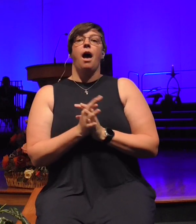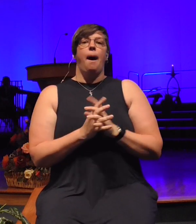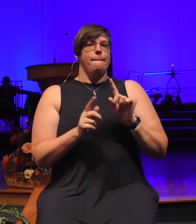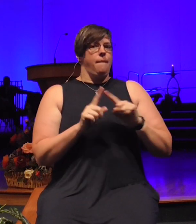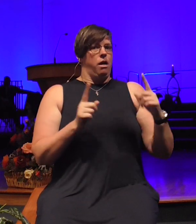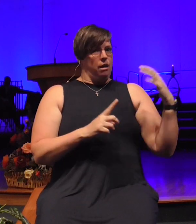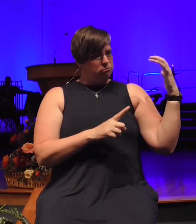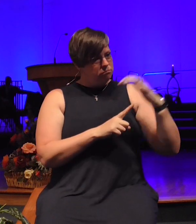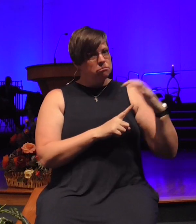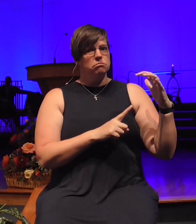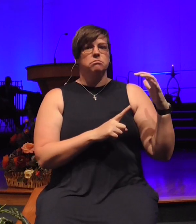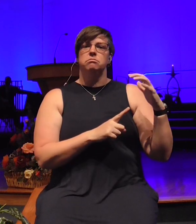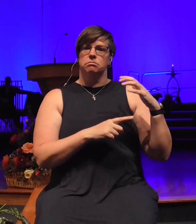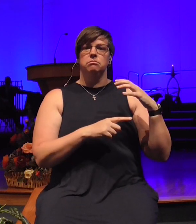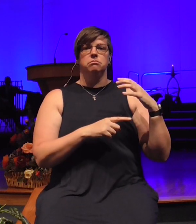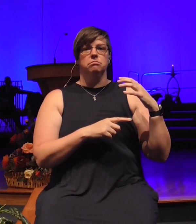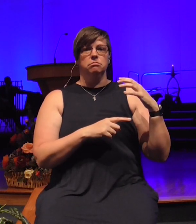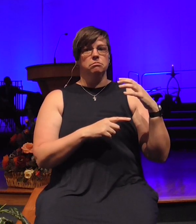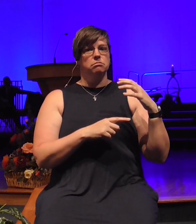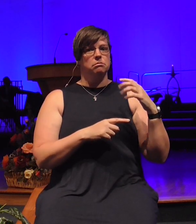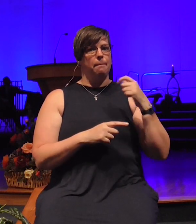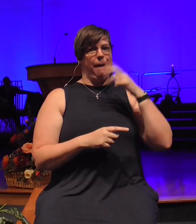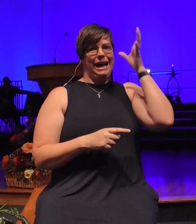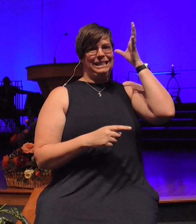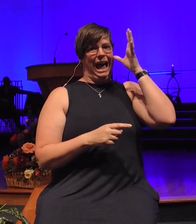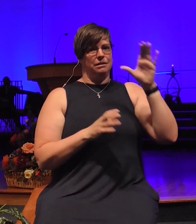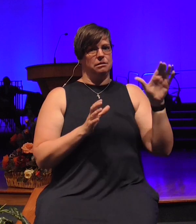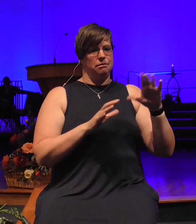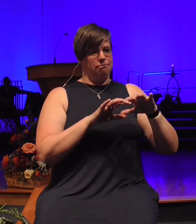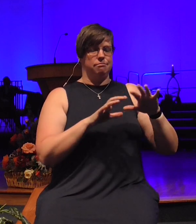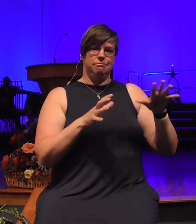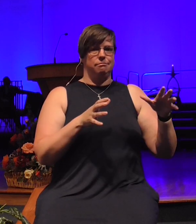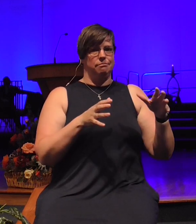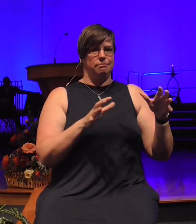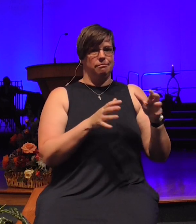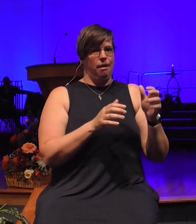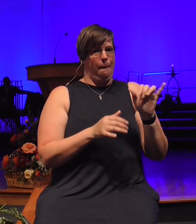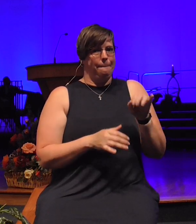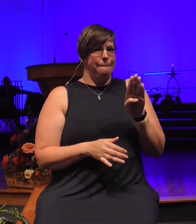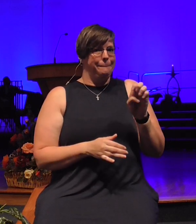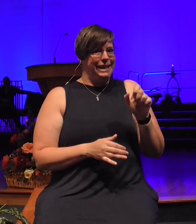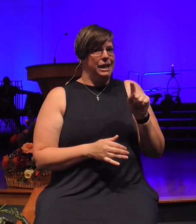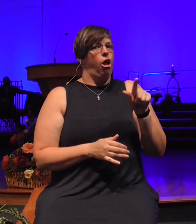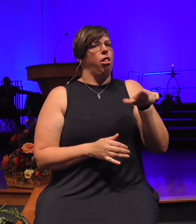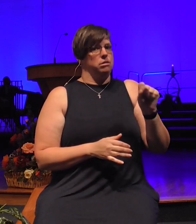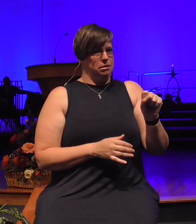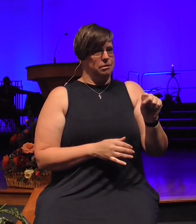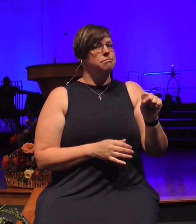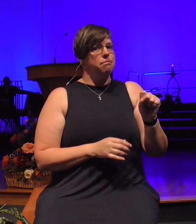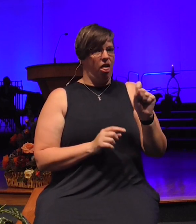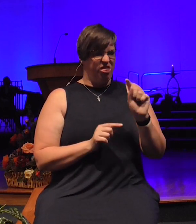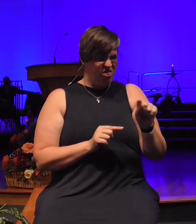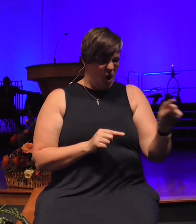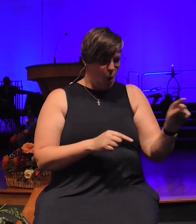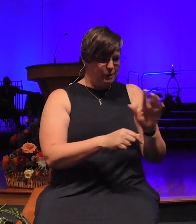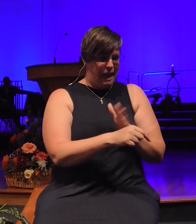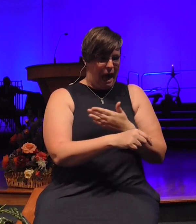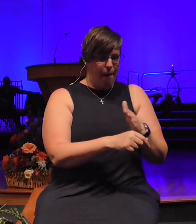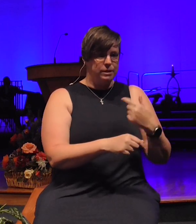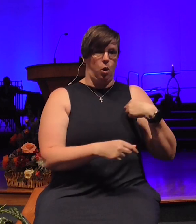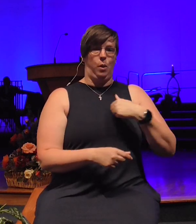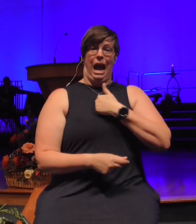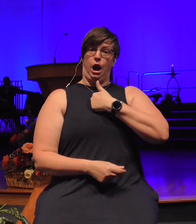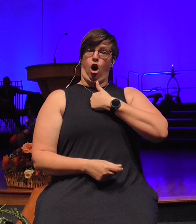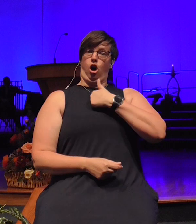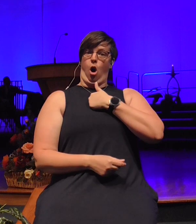And the crown jewel of the British invasion and my dad's record collection were the Beatles. These were the albums when we had